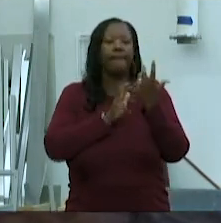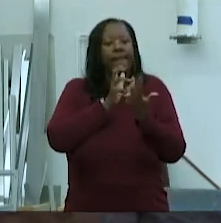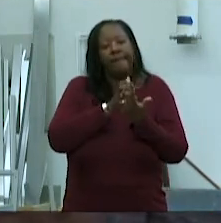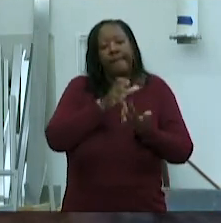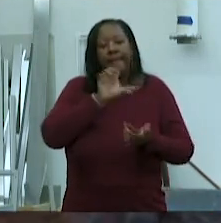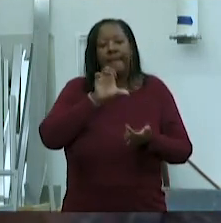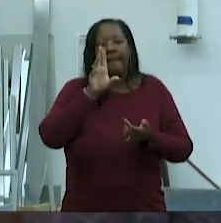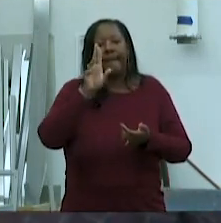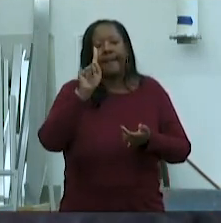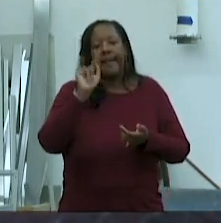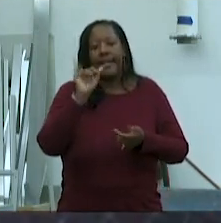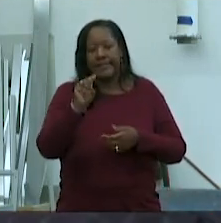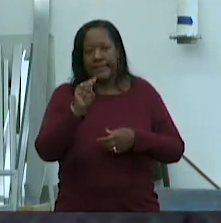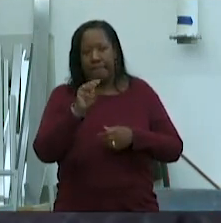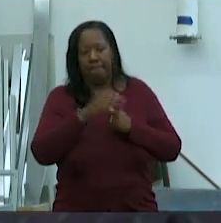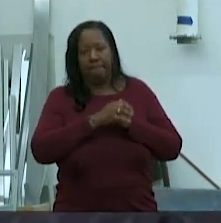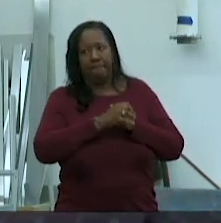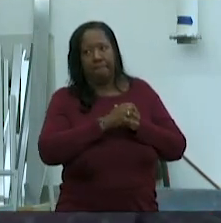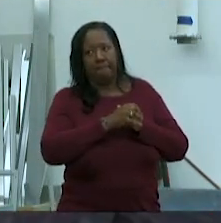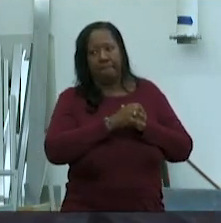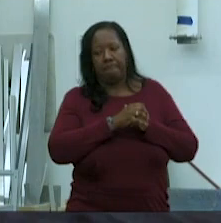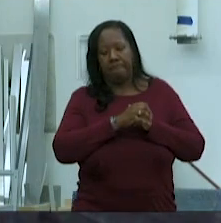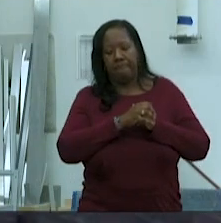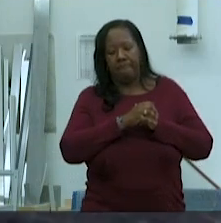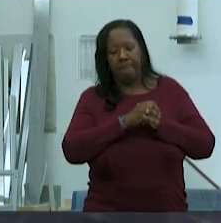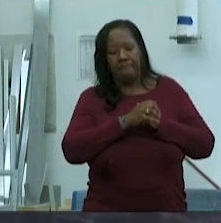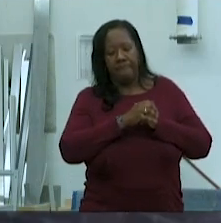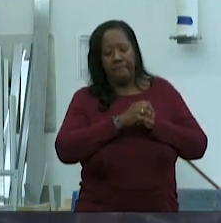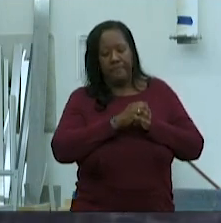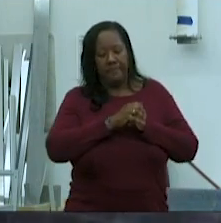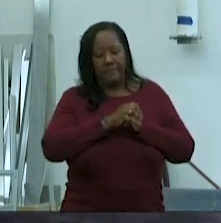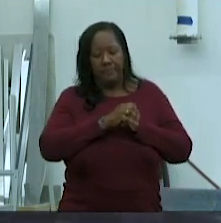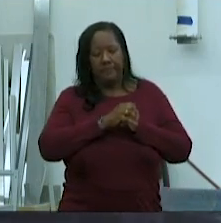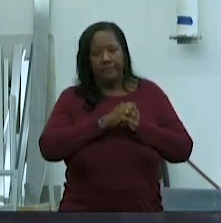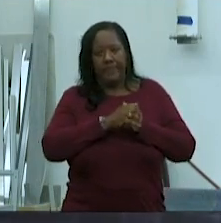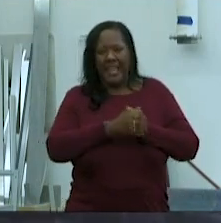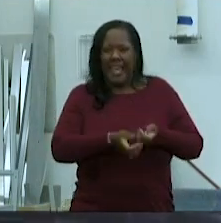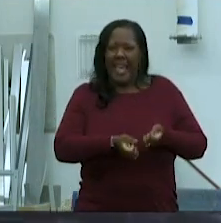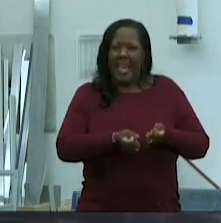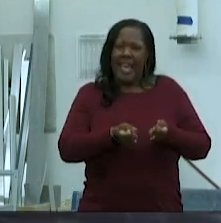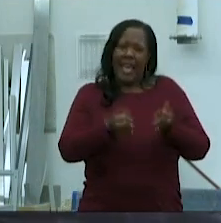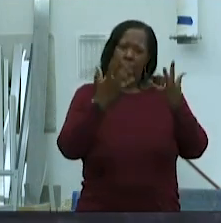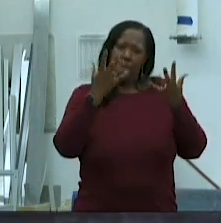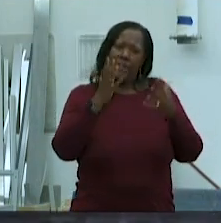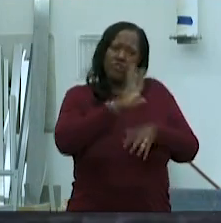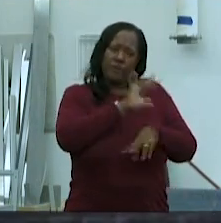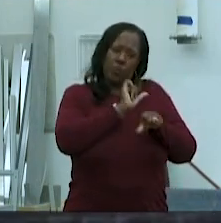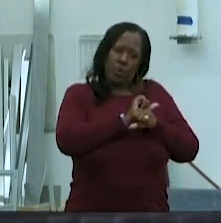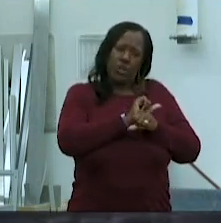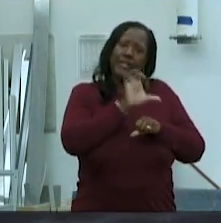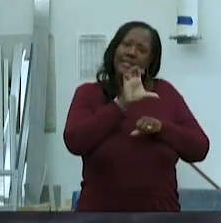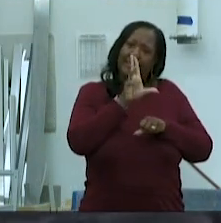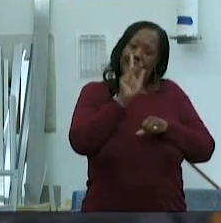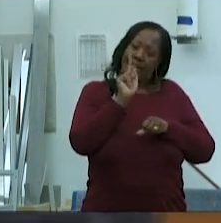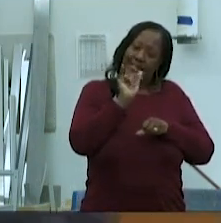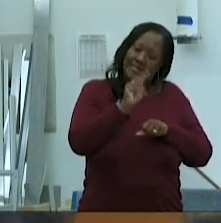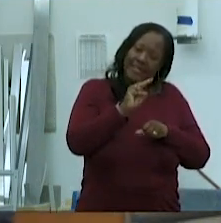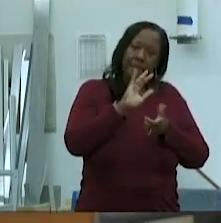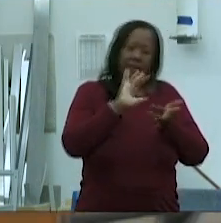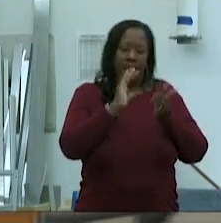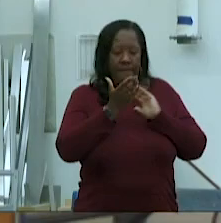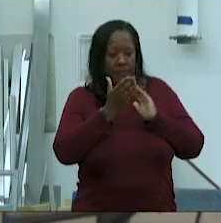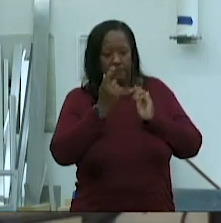everything. How much is kind of custom designed and made generally versus what are you able to